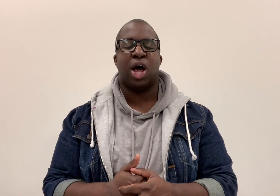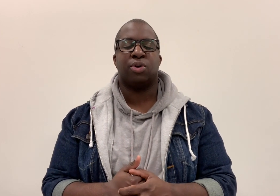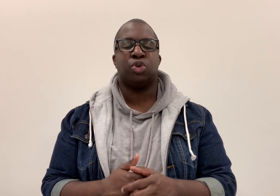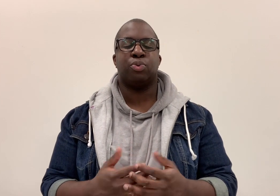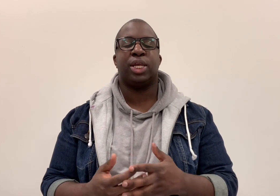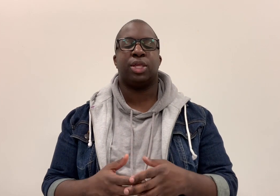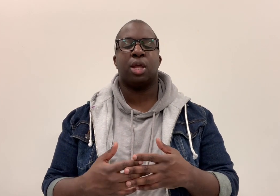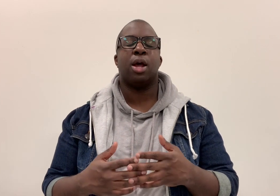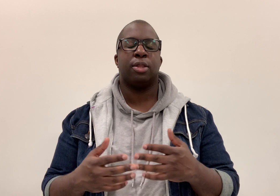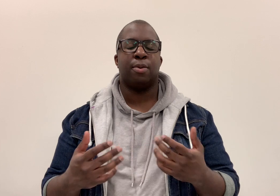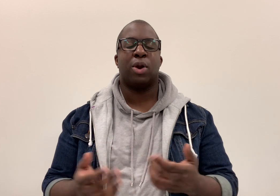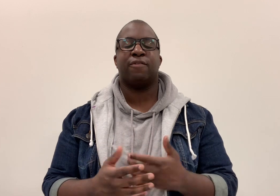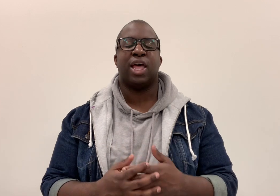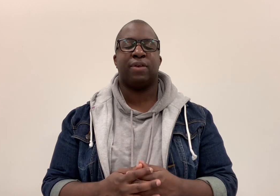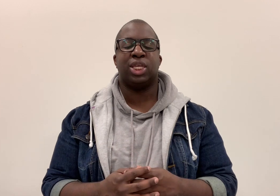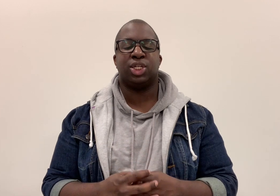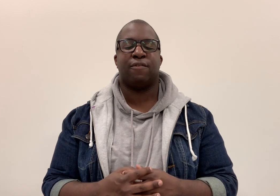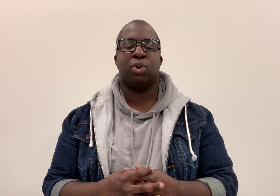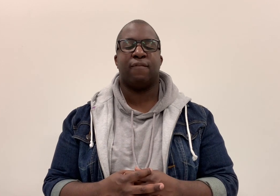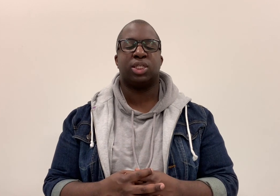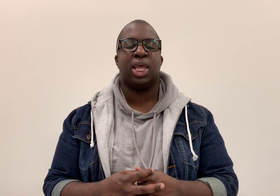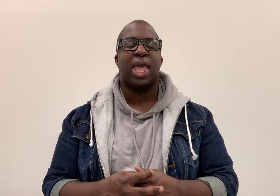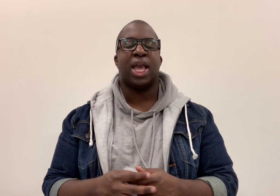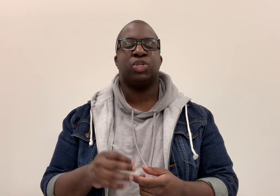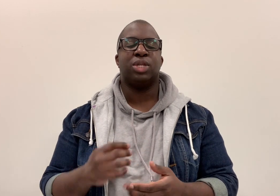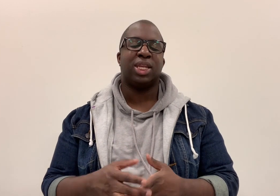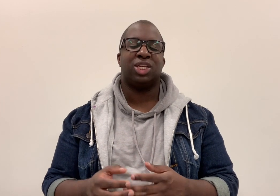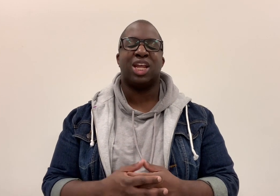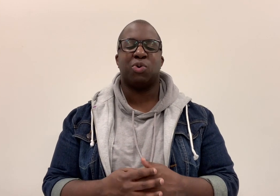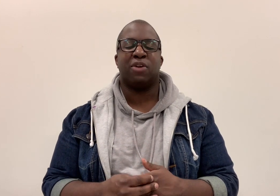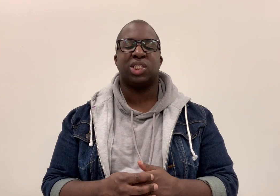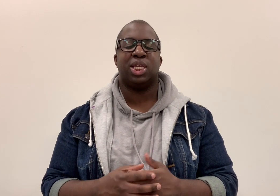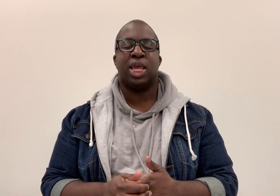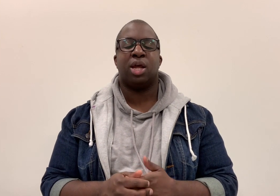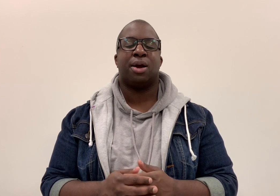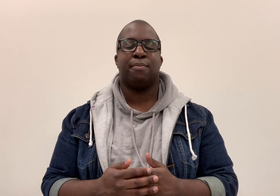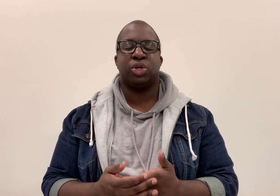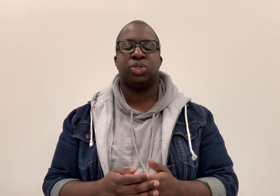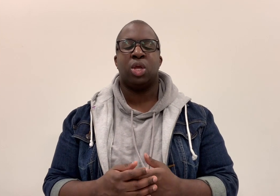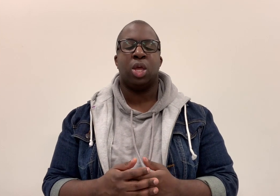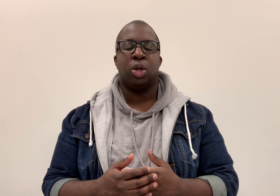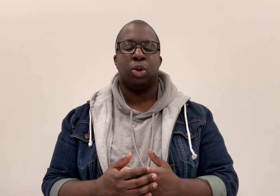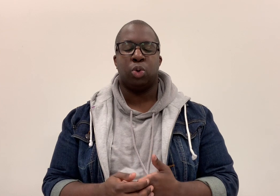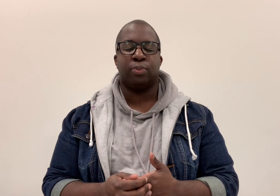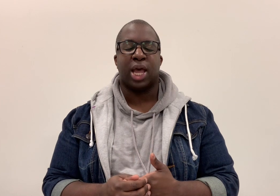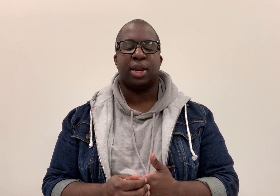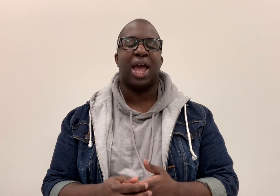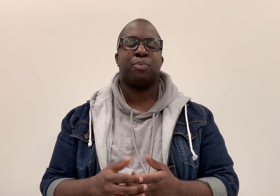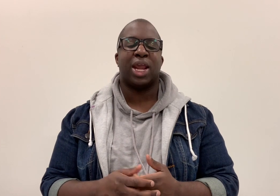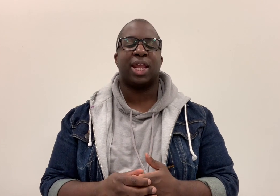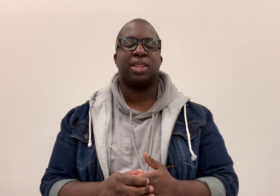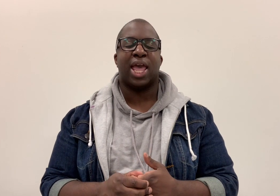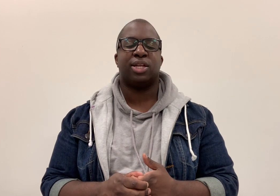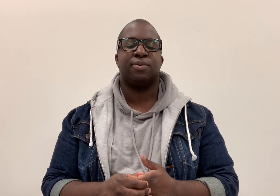cool how you breathe the breath of life into each and every one of us as you knit each and every one of us in our mother's womb. God,